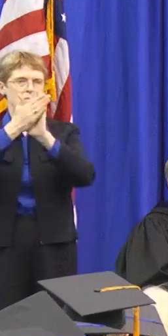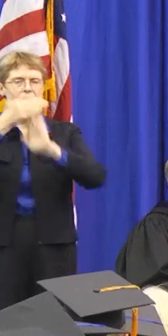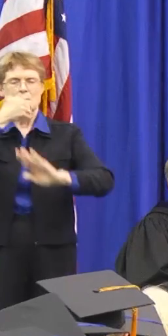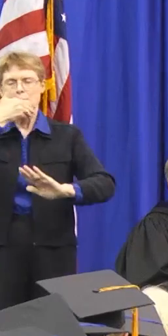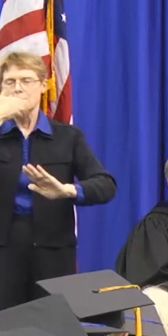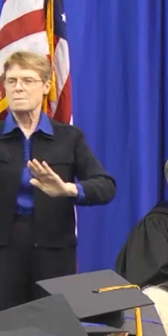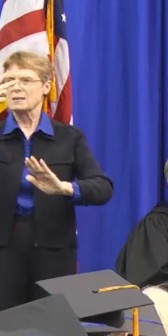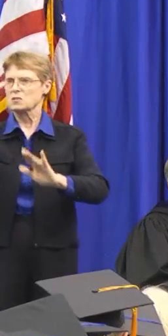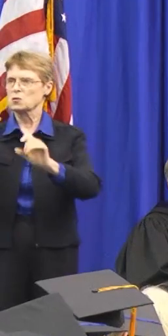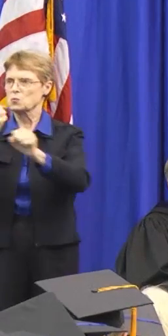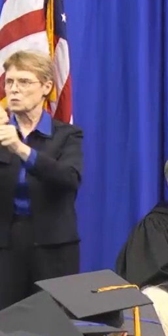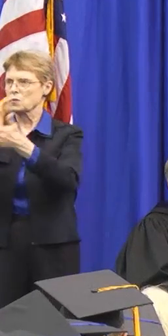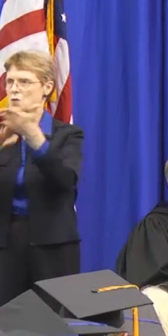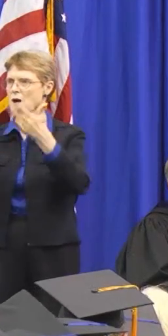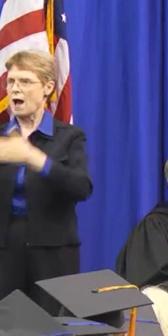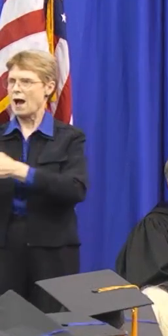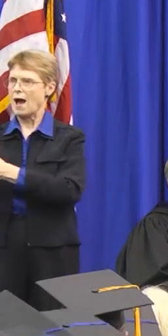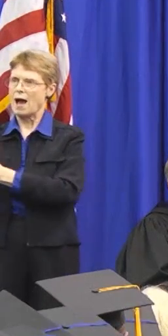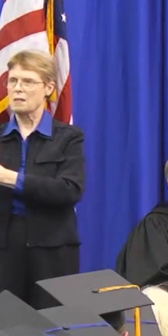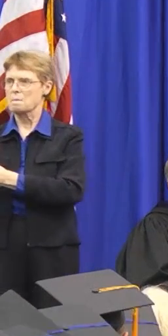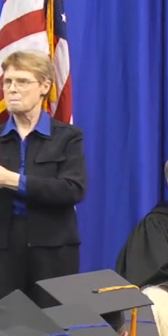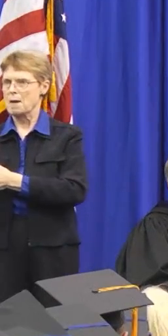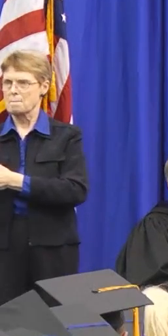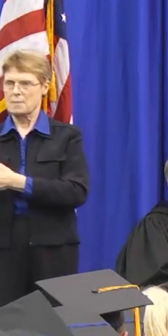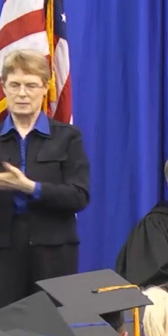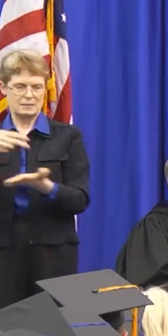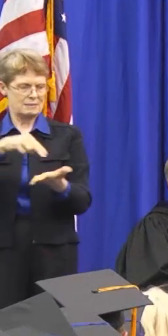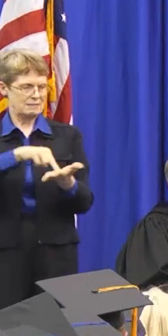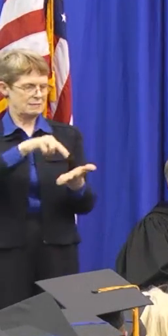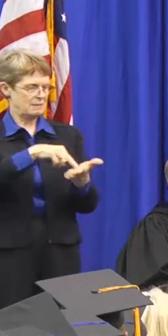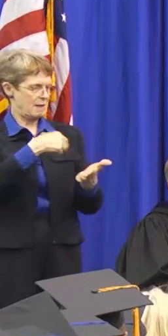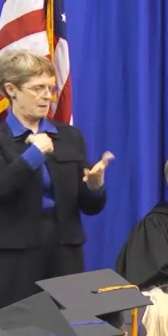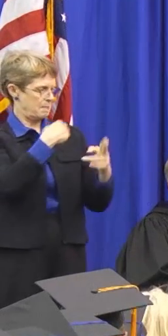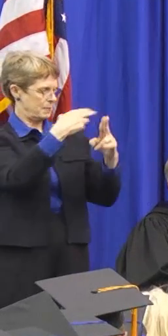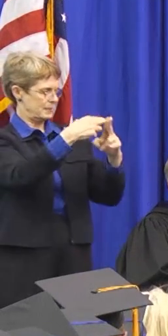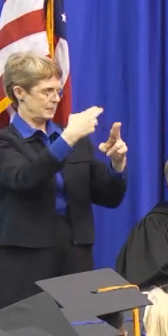in Alabama. Please stand as I call your name.